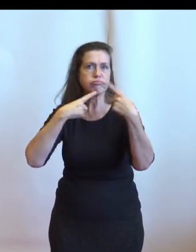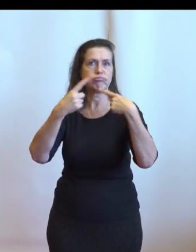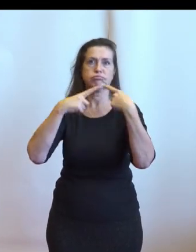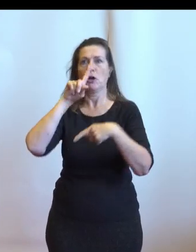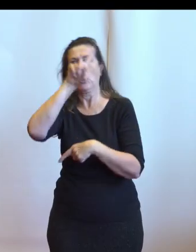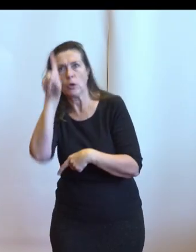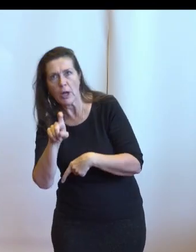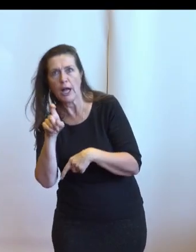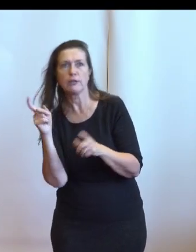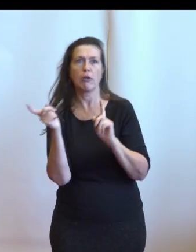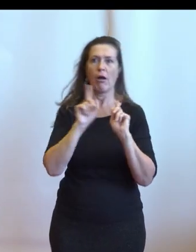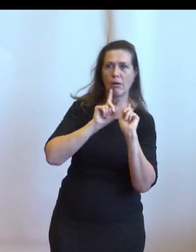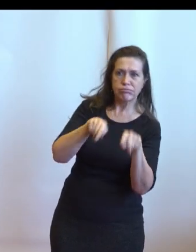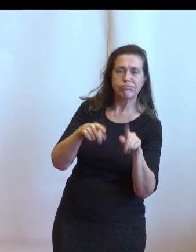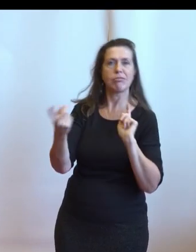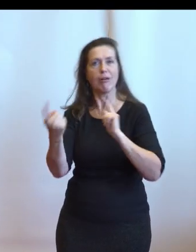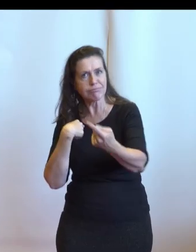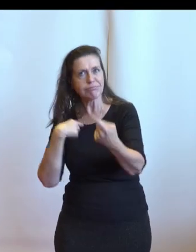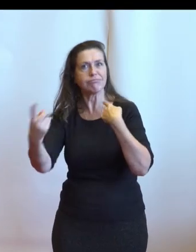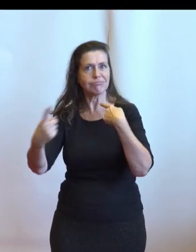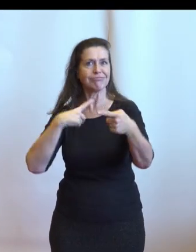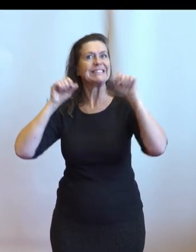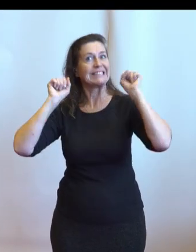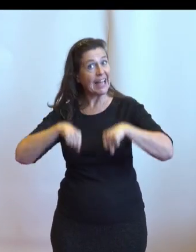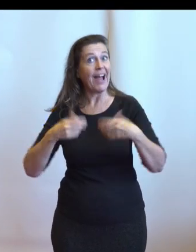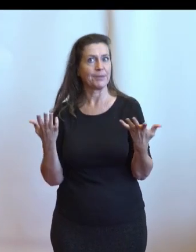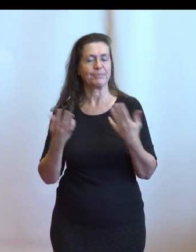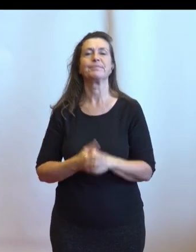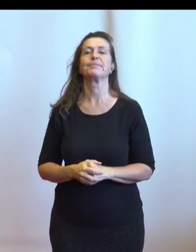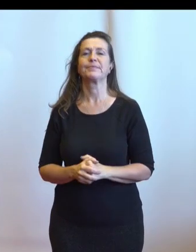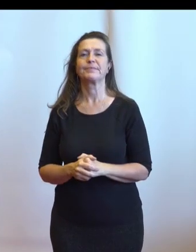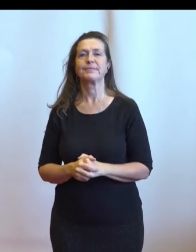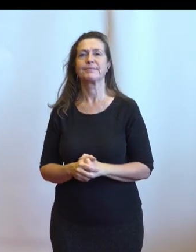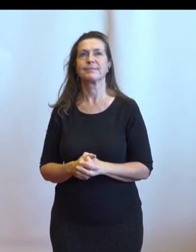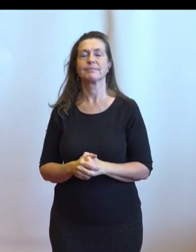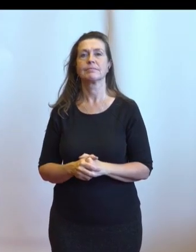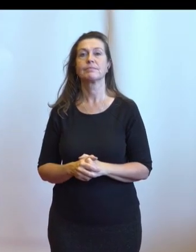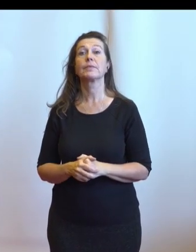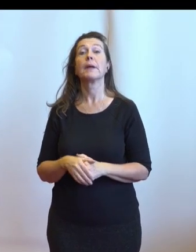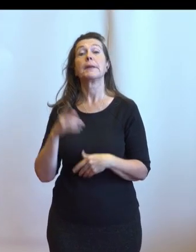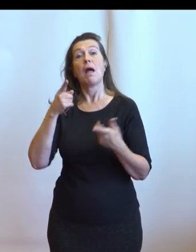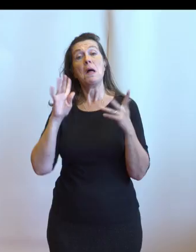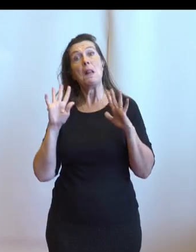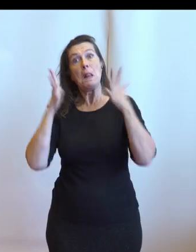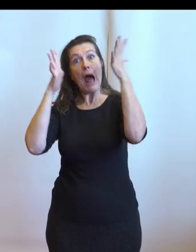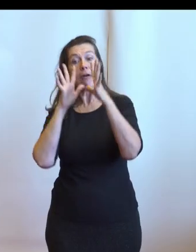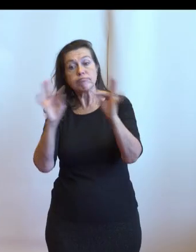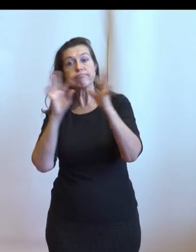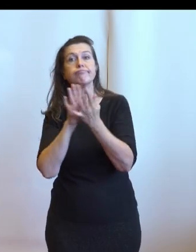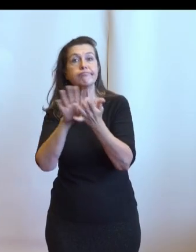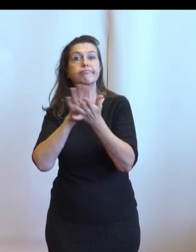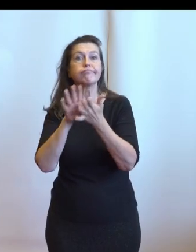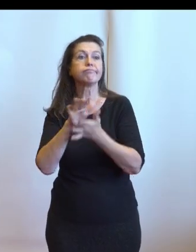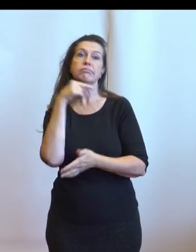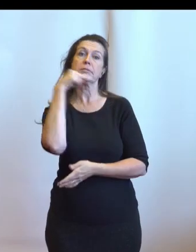take questions from the floor and hopefully have enough time for discussion. The bios for the speakers are in the packet, so I'm not